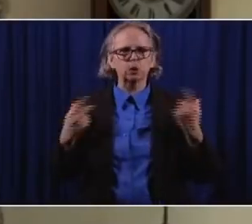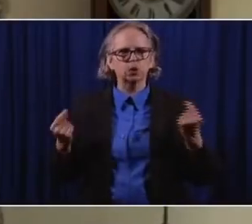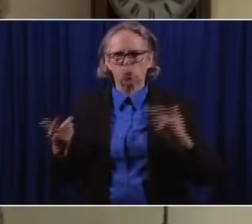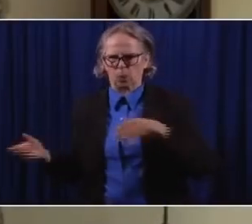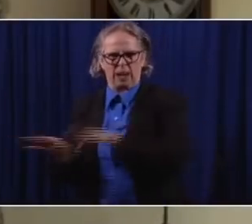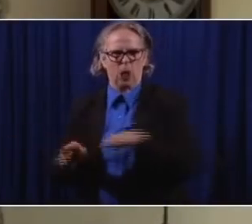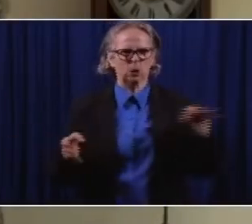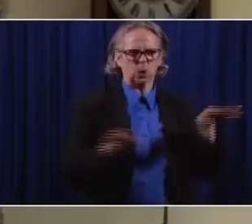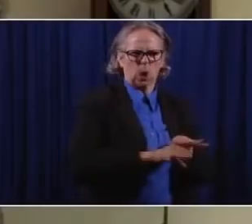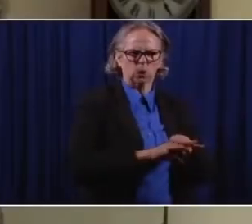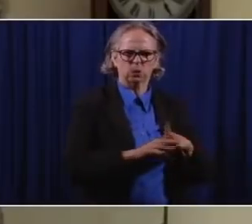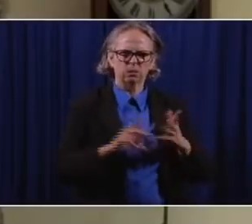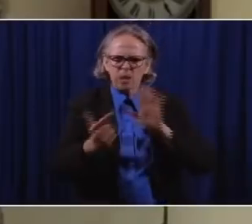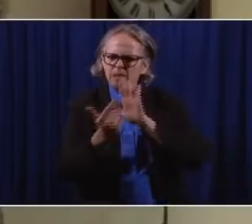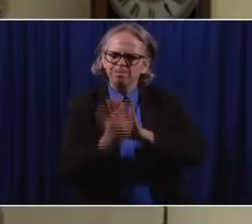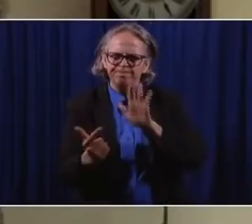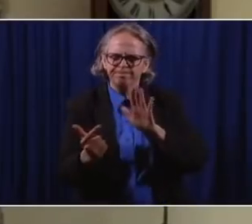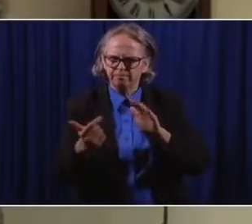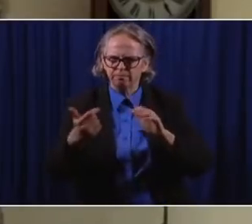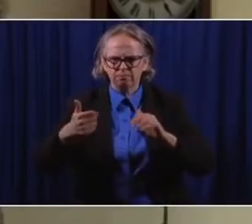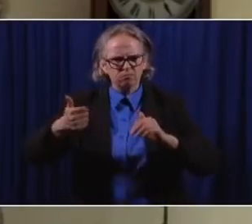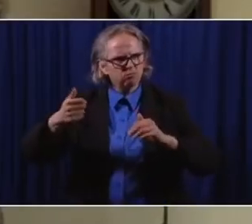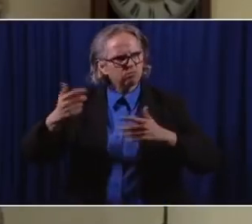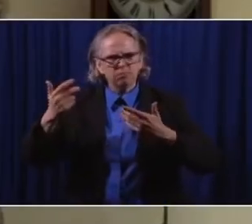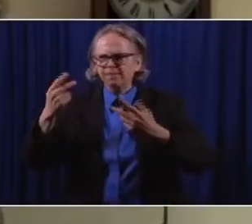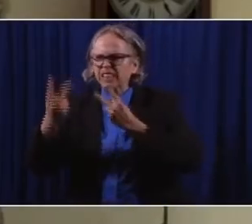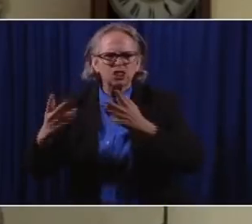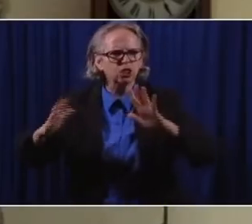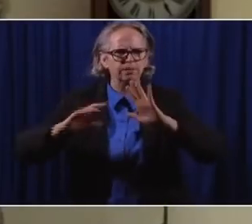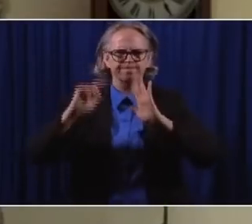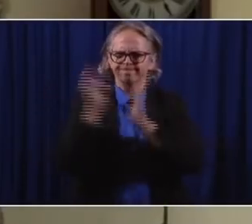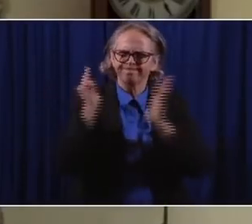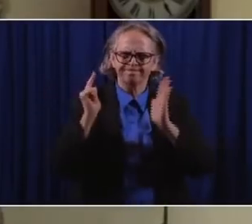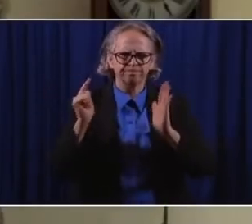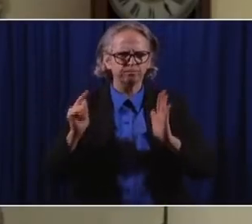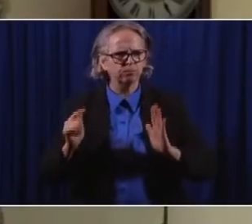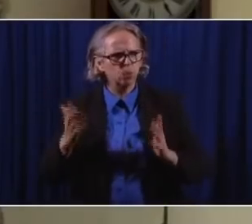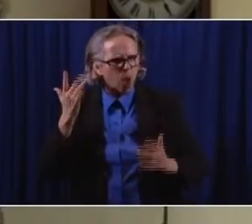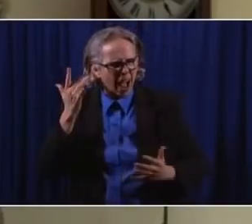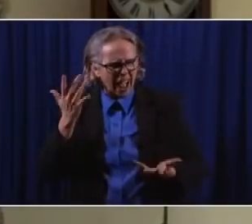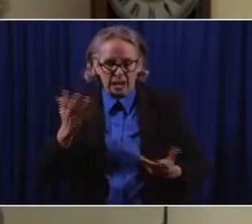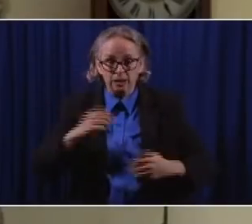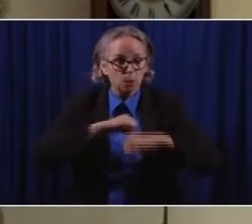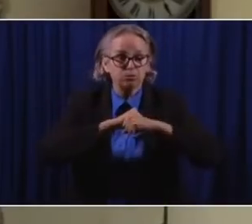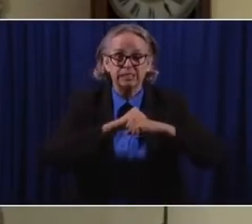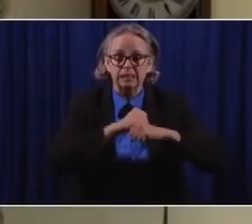that early on to protect the residents